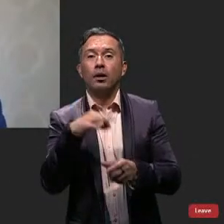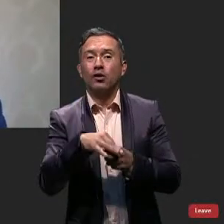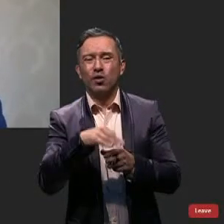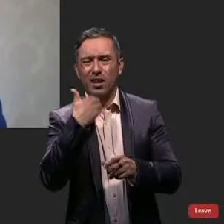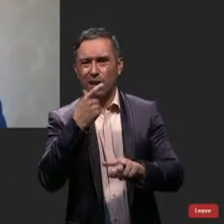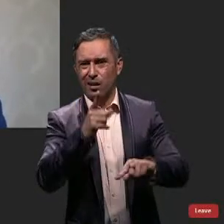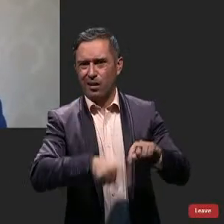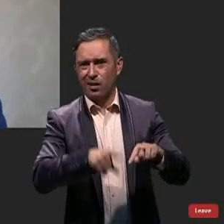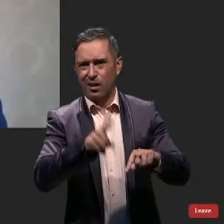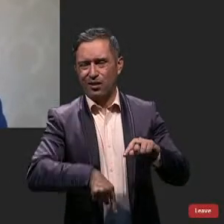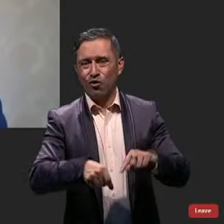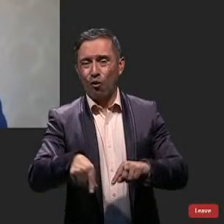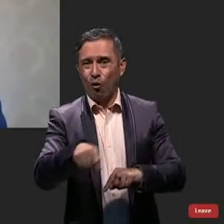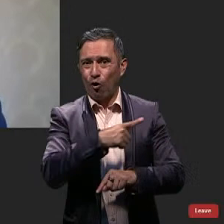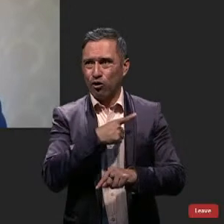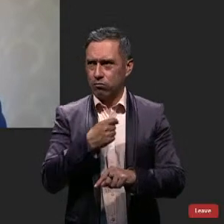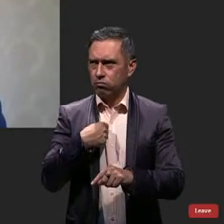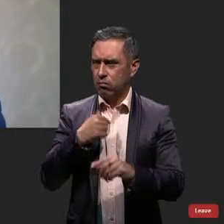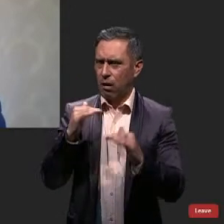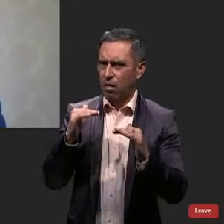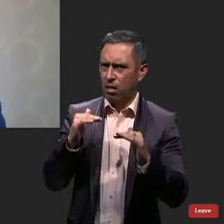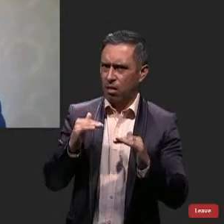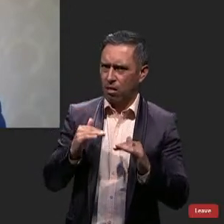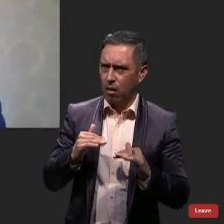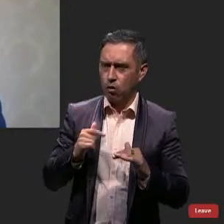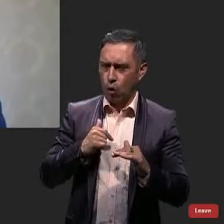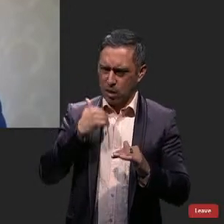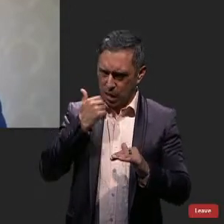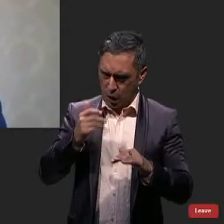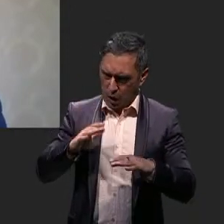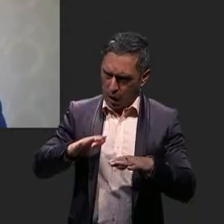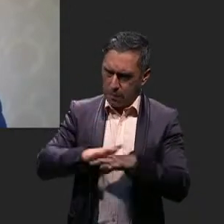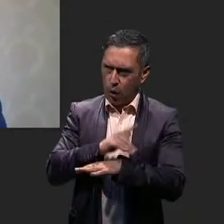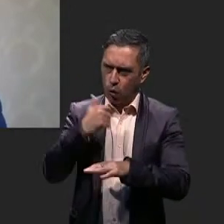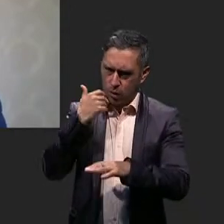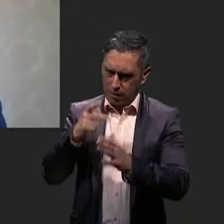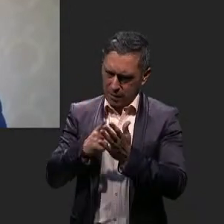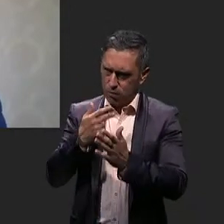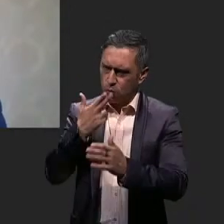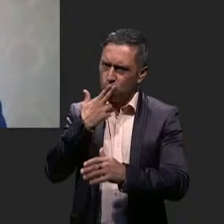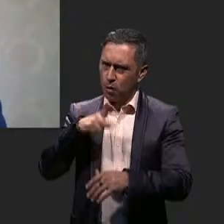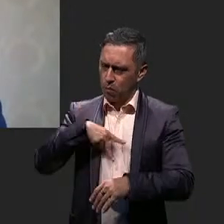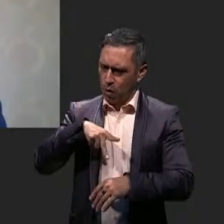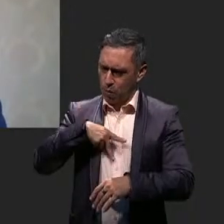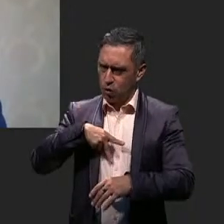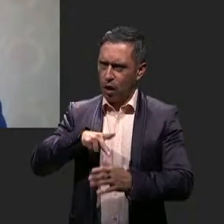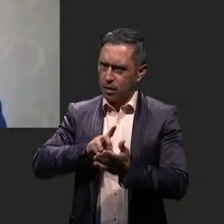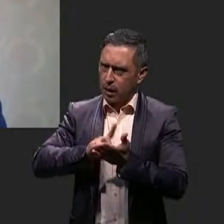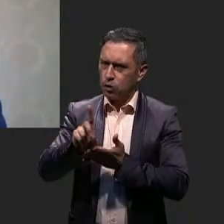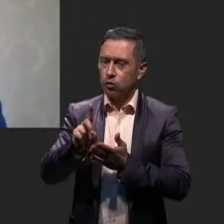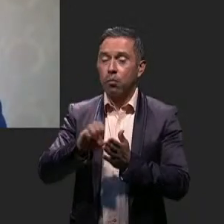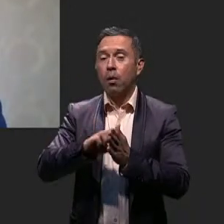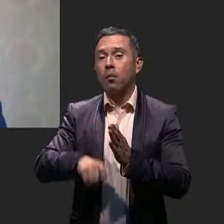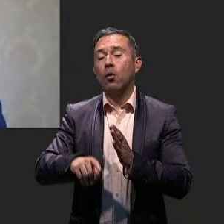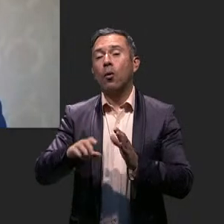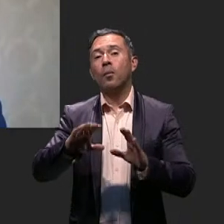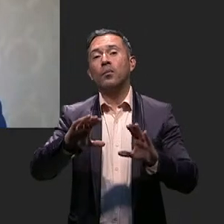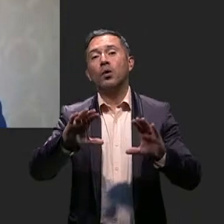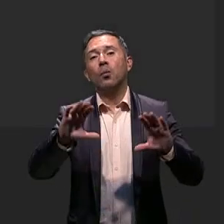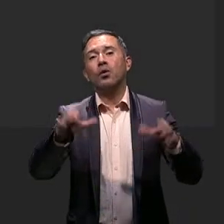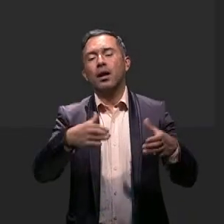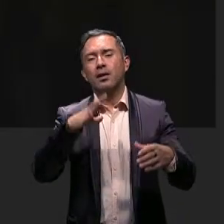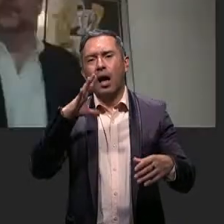the political rights of those that have lost their political rights and try to recover them, like in the case of the